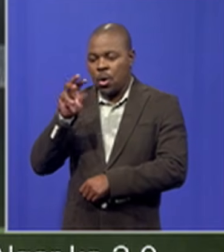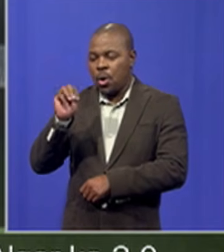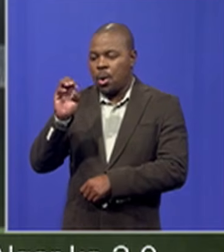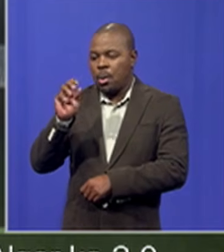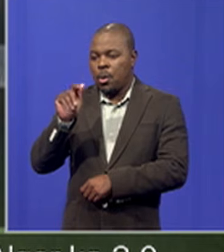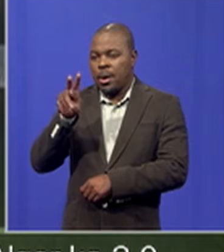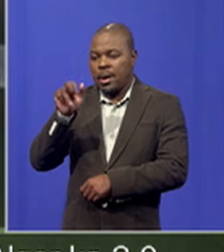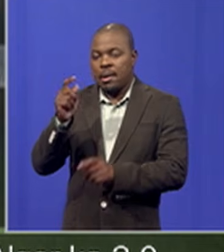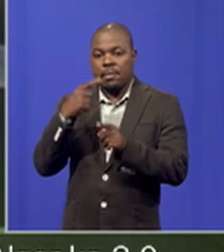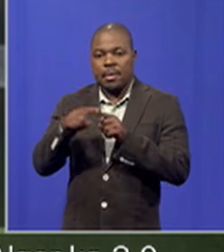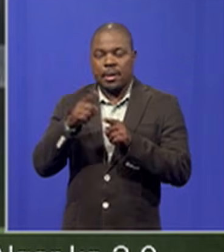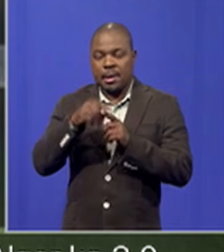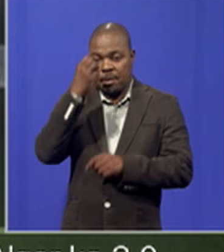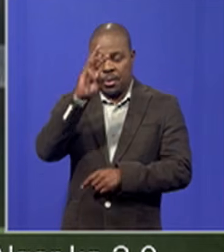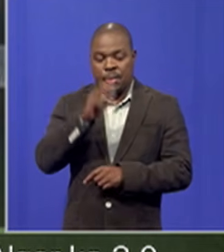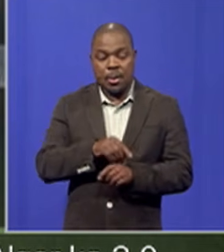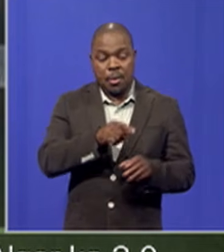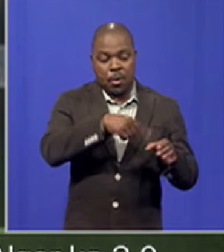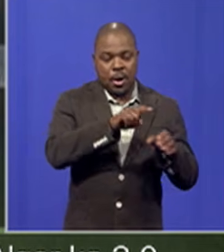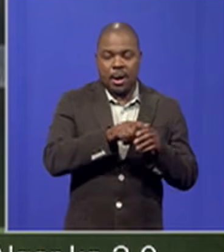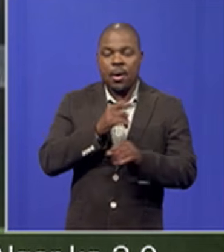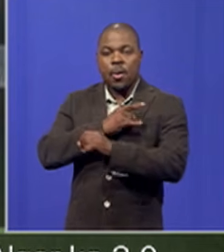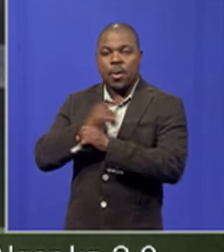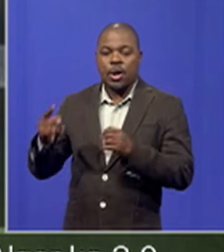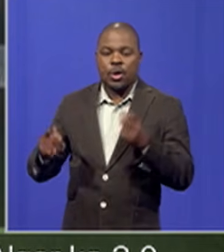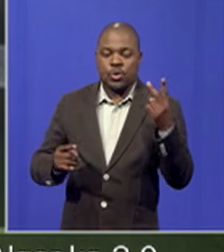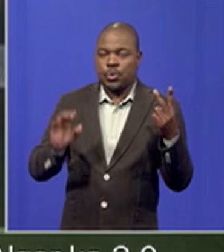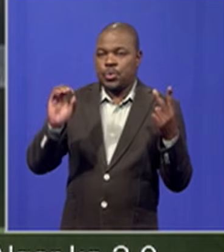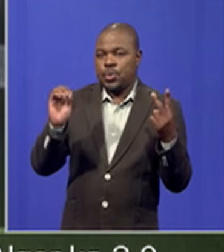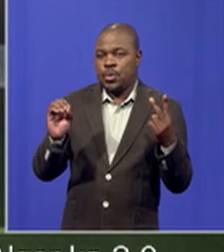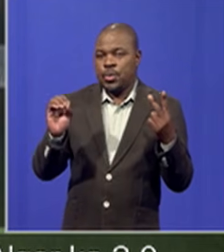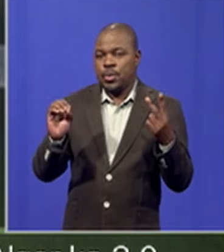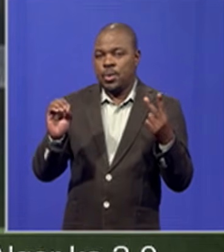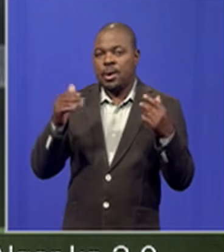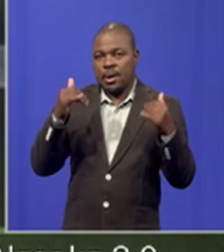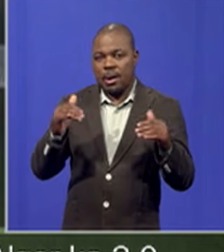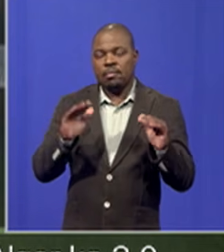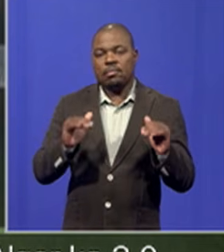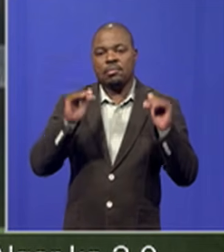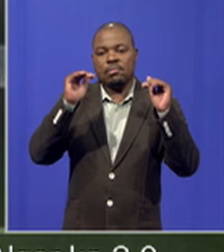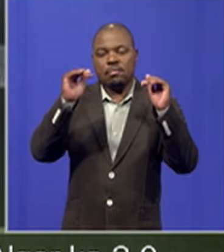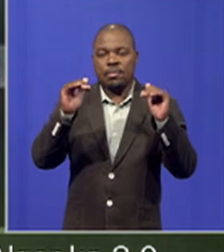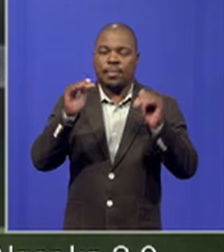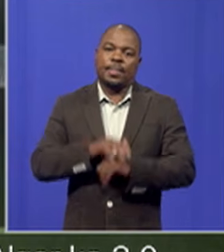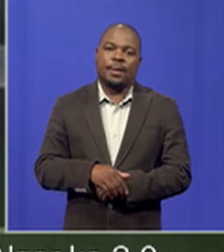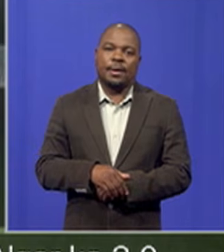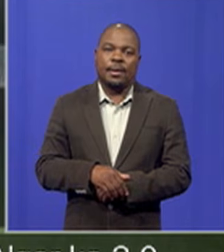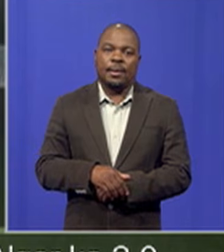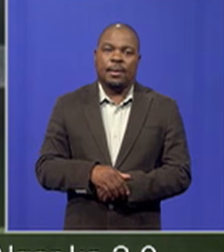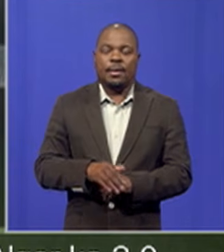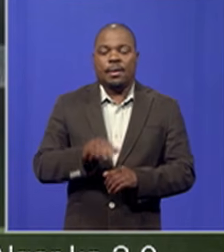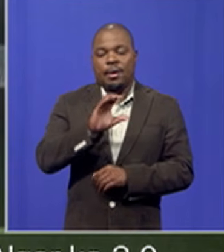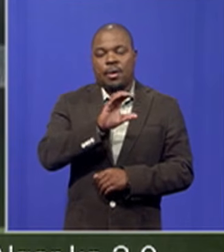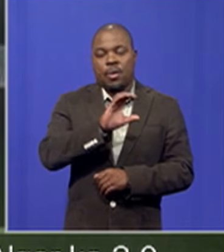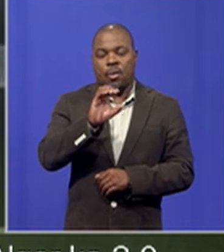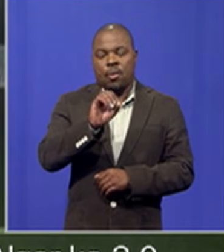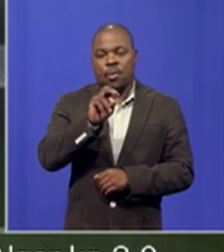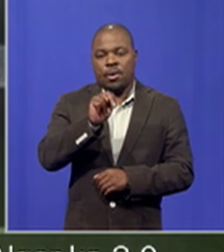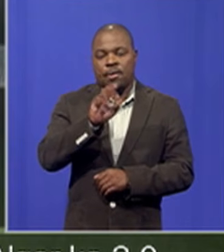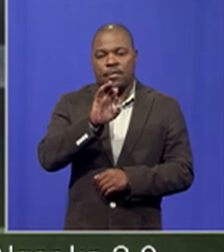lehono. Sundowns e fentše ka dino tše pedi go lefela go fetela go mantšhana Shakeng go